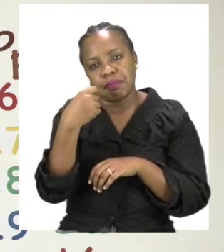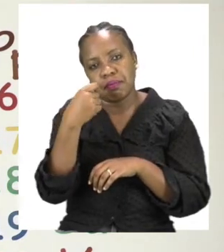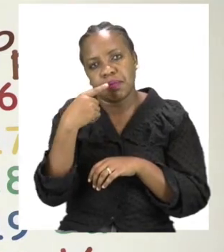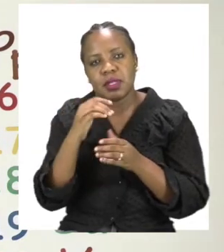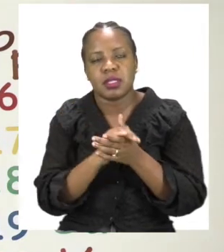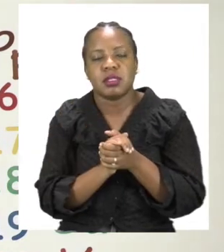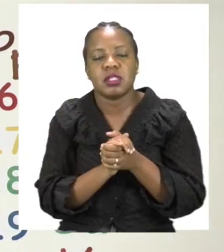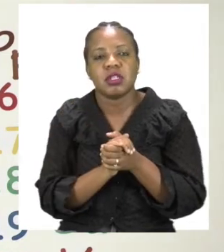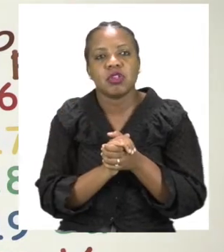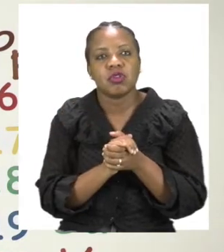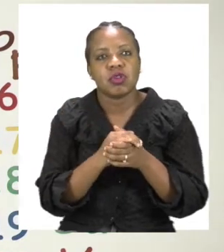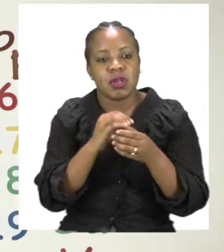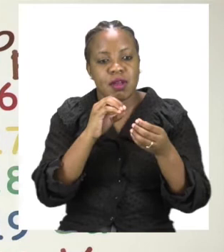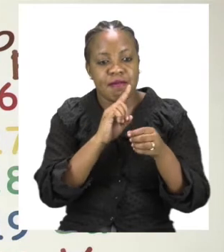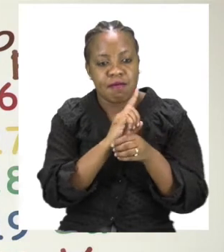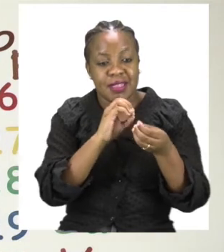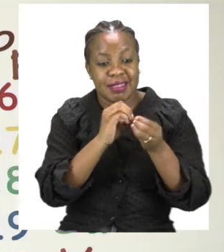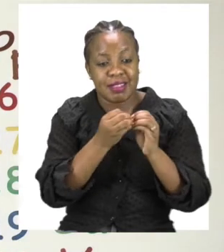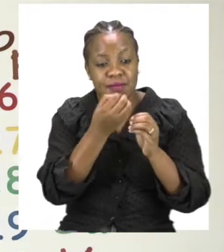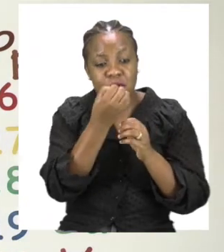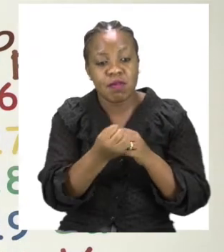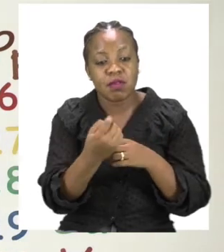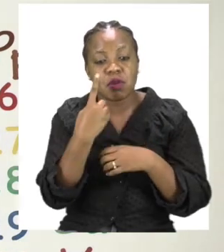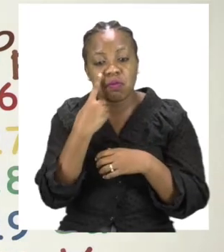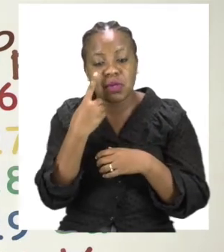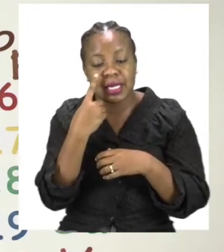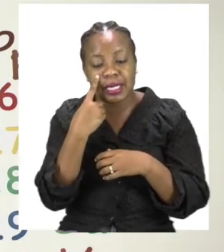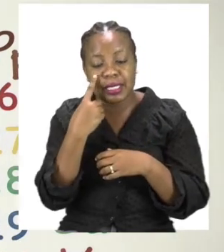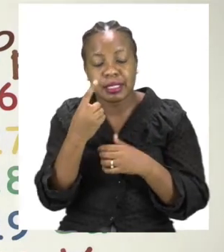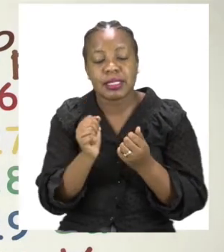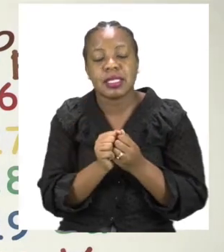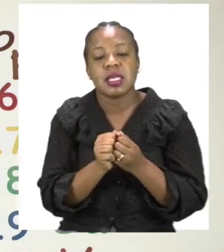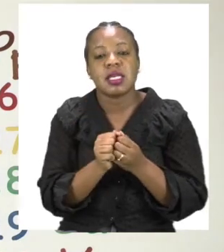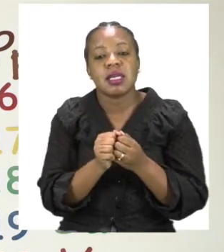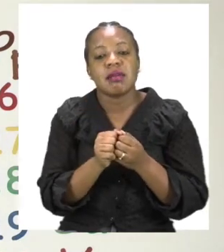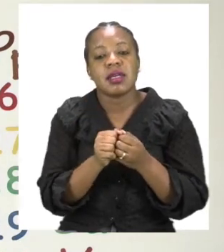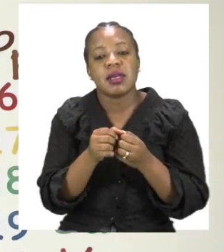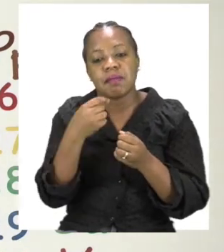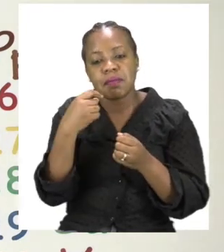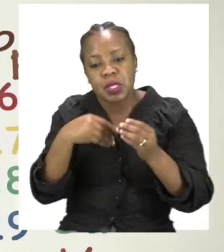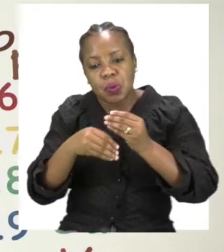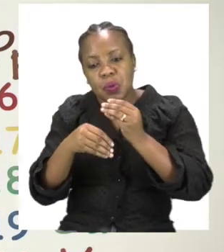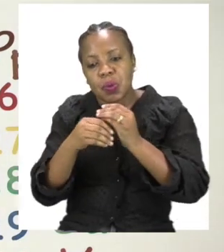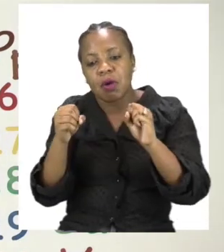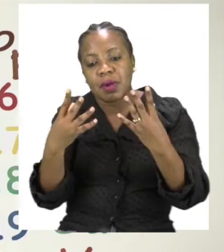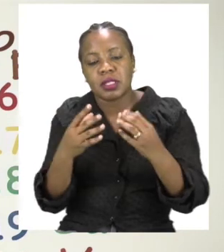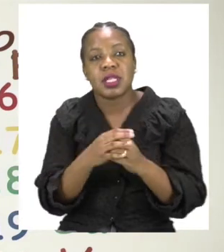after 7, which is 8. And we're counting until we get to 20. Let's